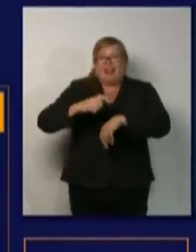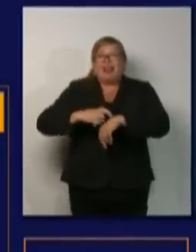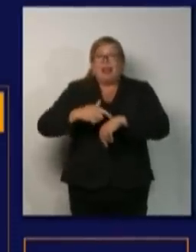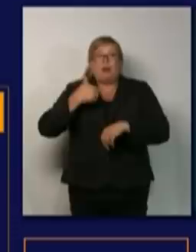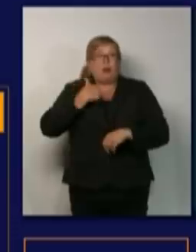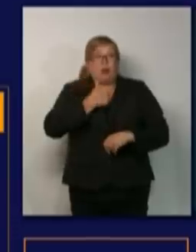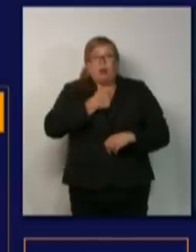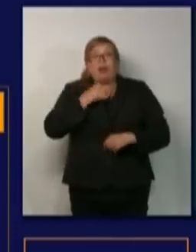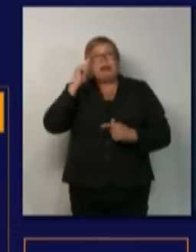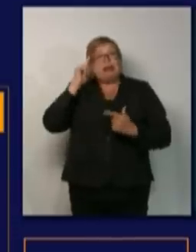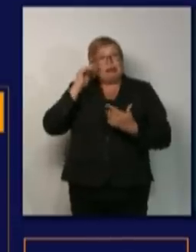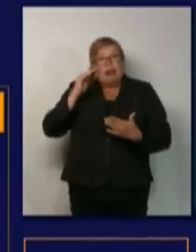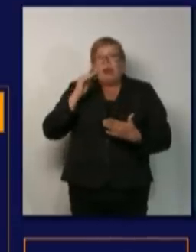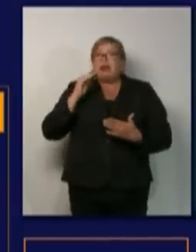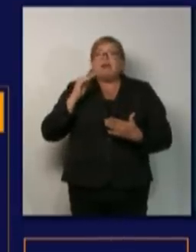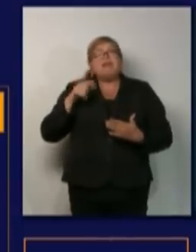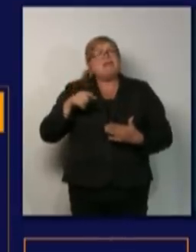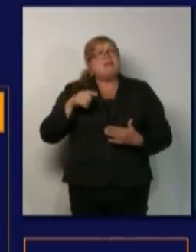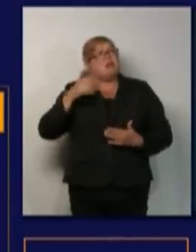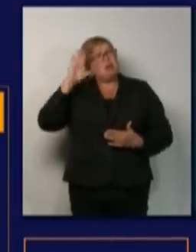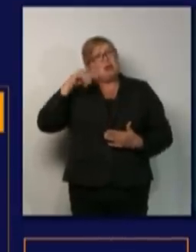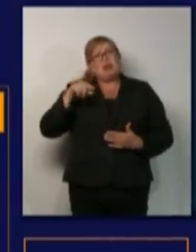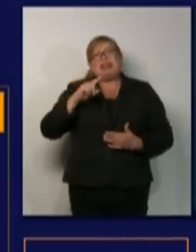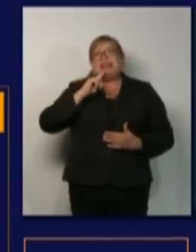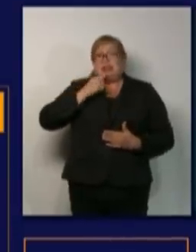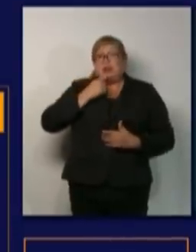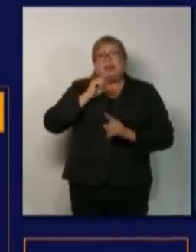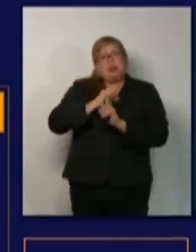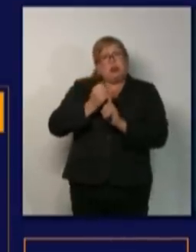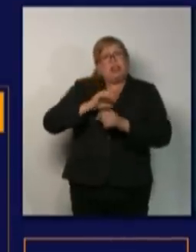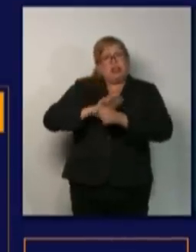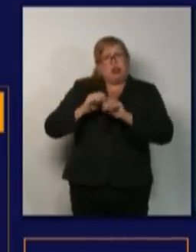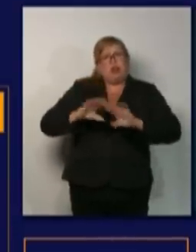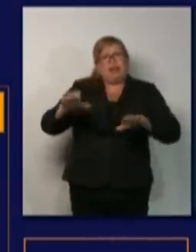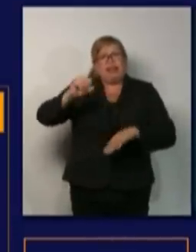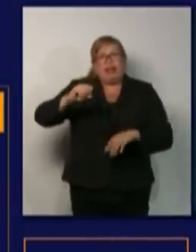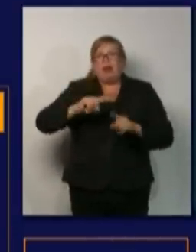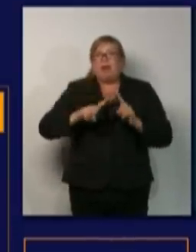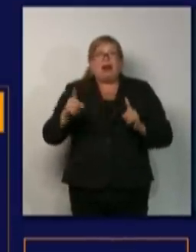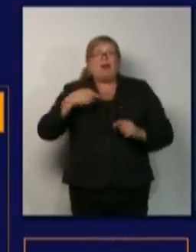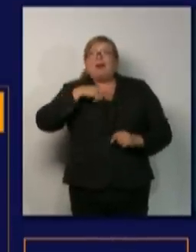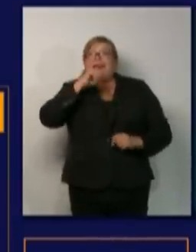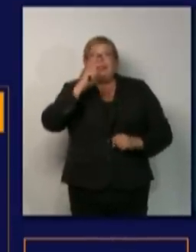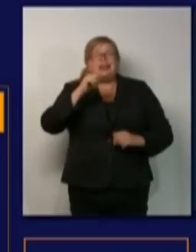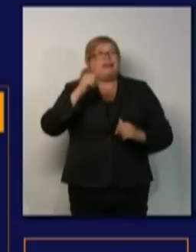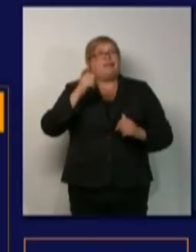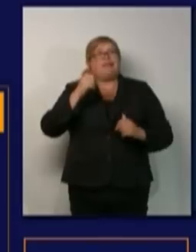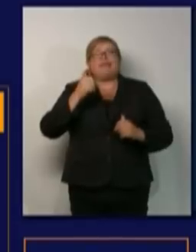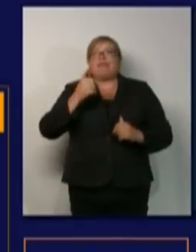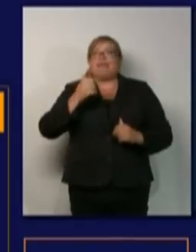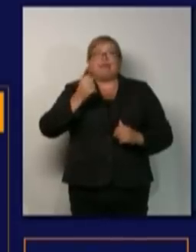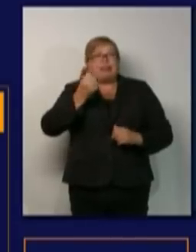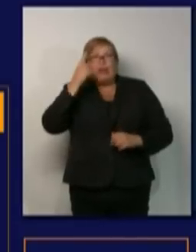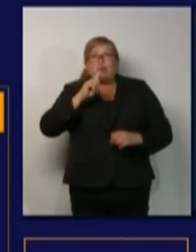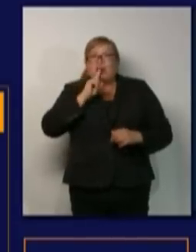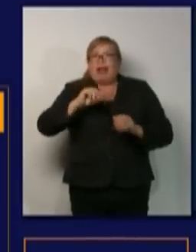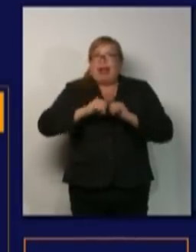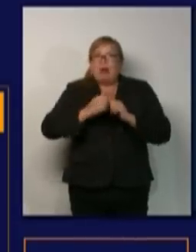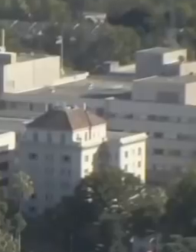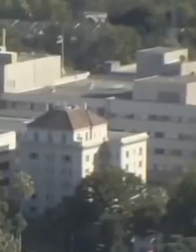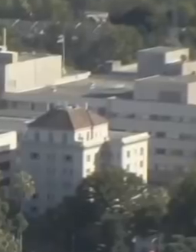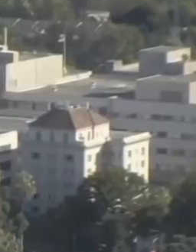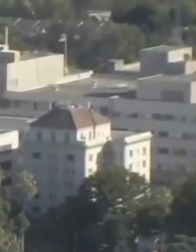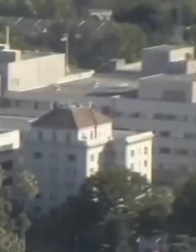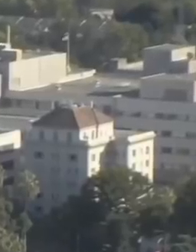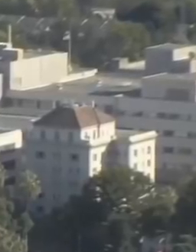an expectation that this was serious, but none of us had a sense of how serious. The focus appropriate at the time was public